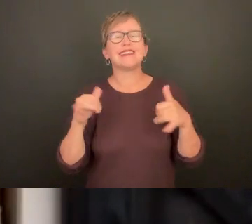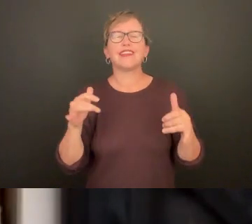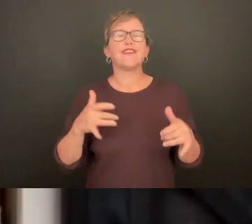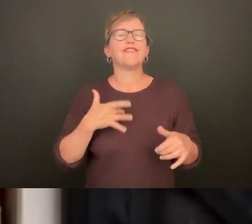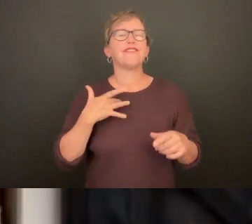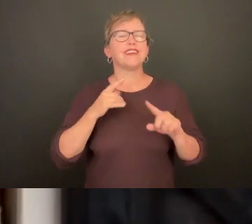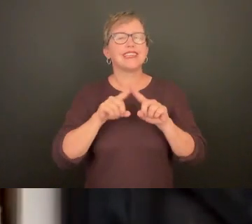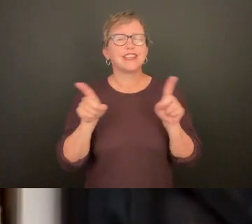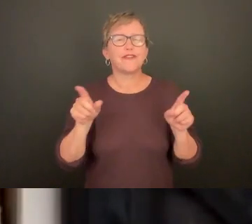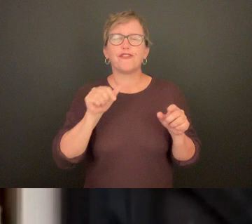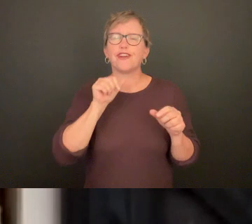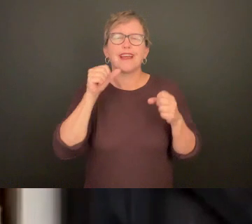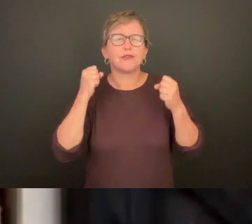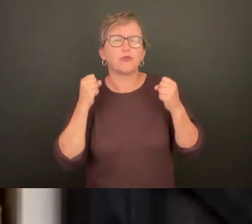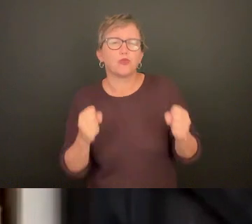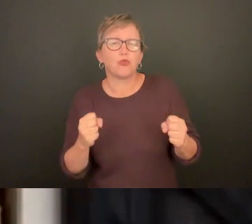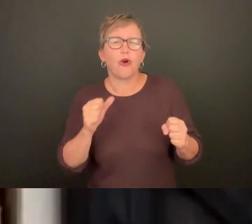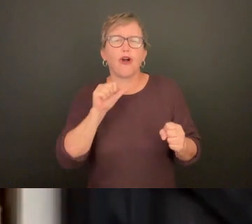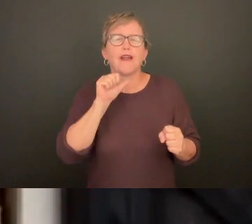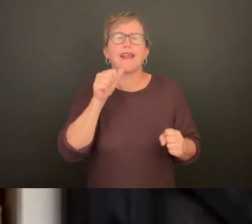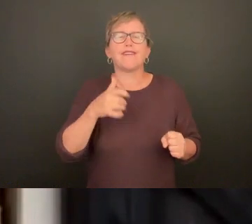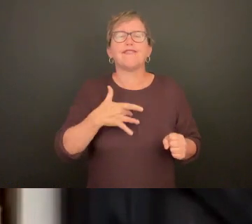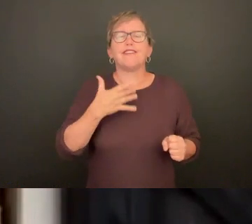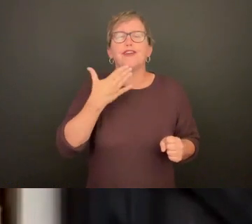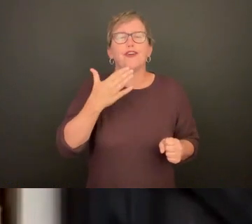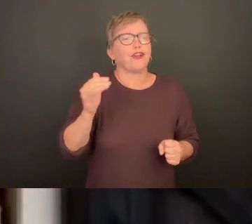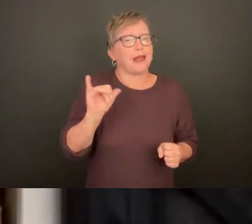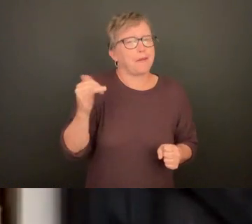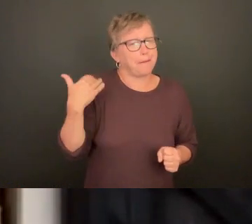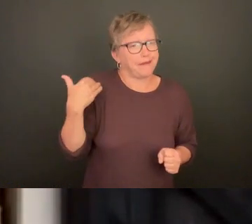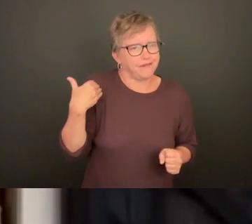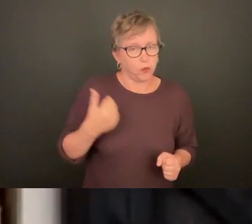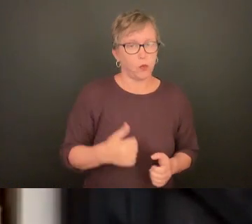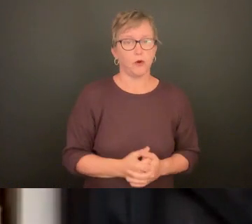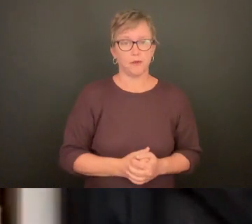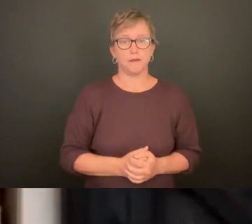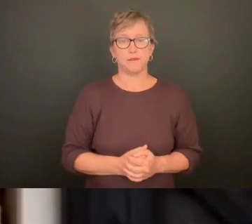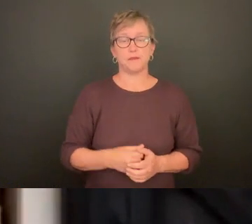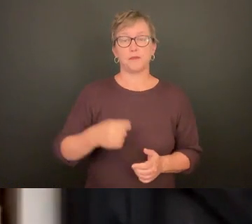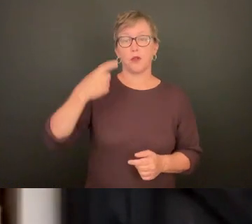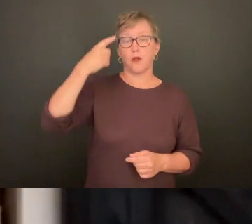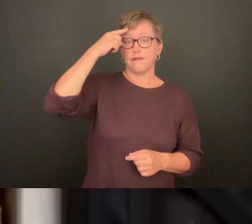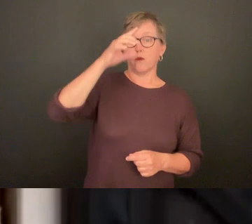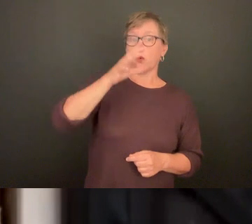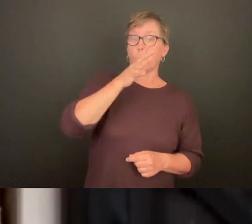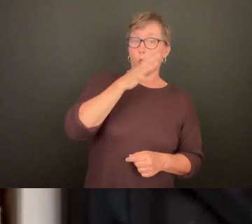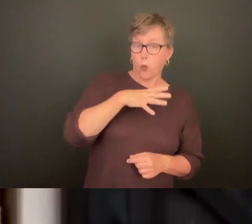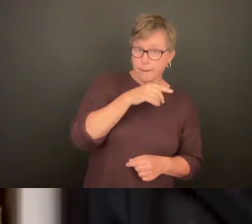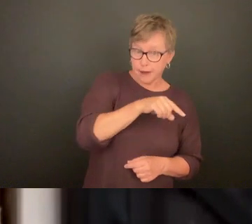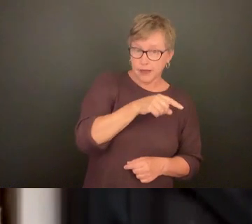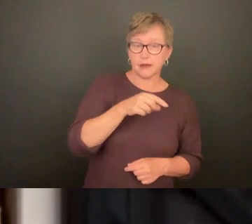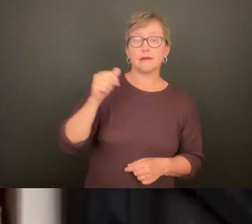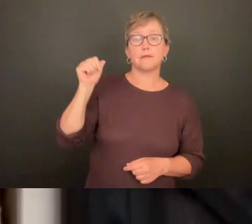difficulty achieving and maintaining an erection. Ejaculation also may be affected, as nerves responsible for